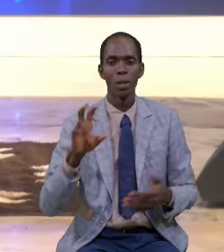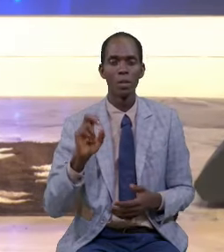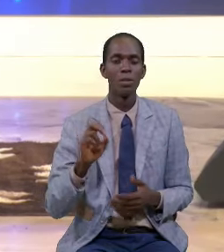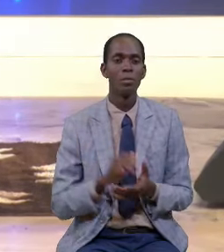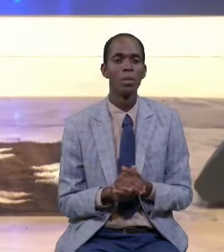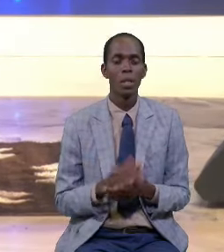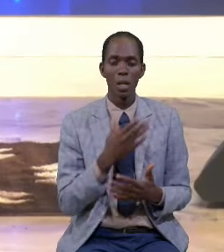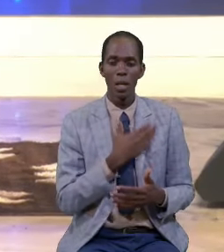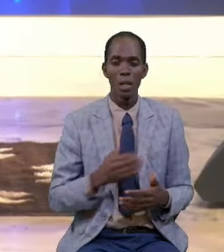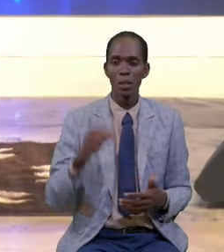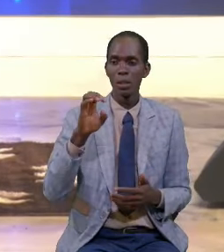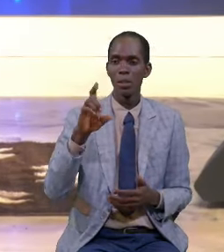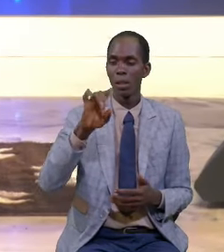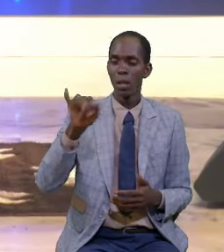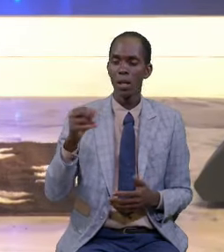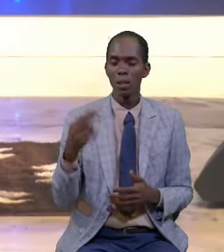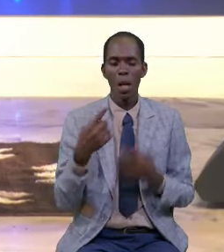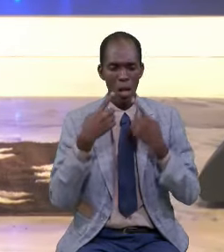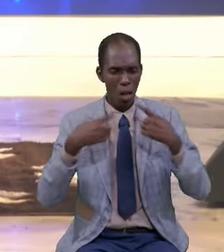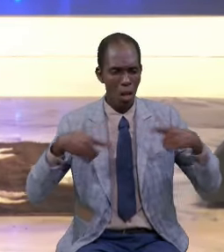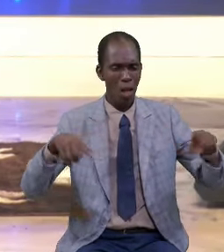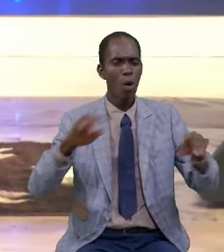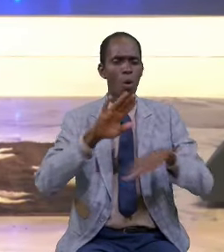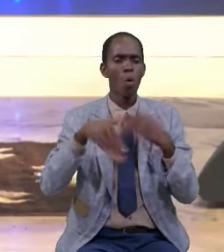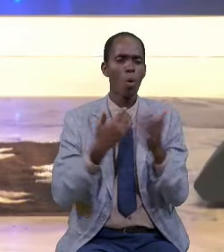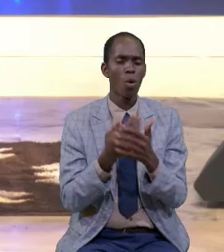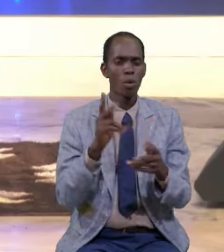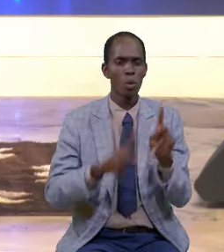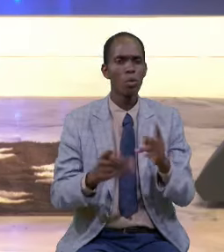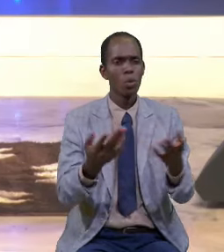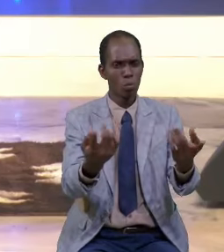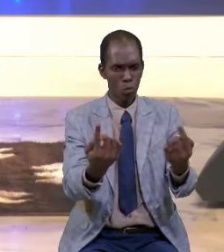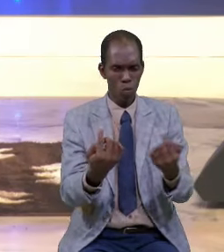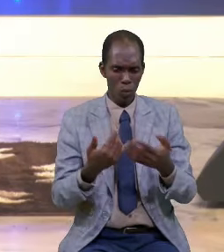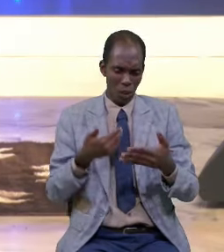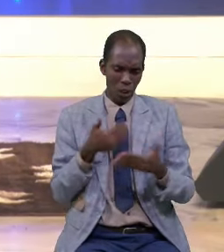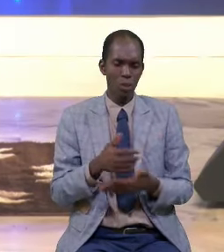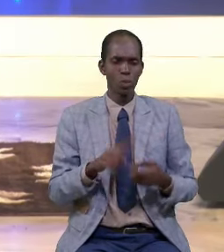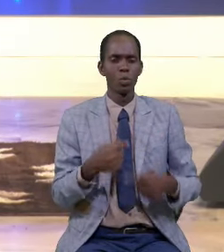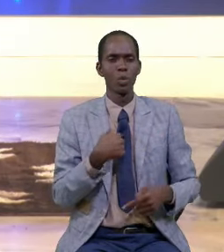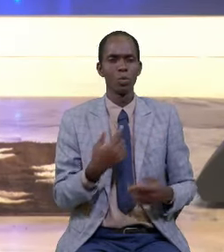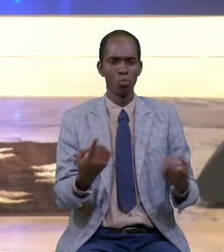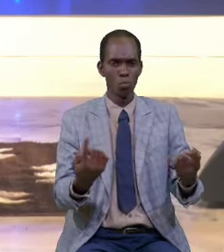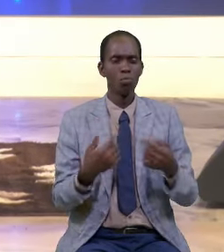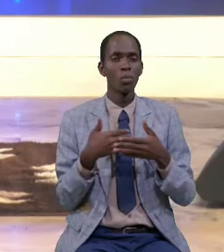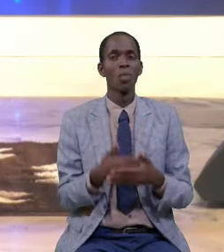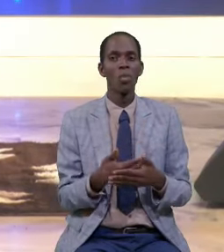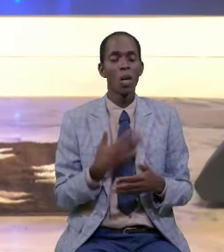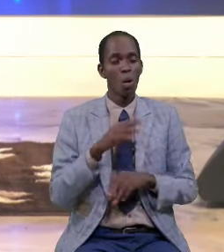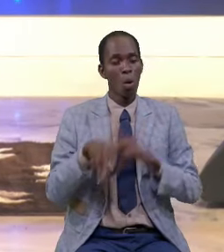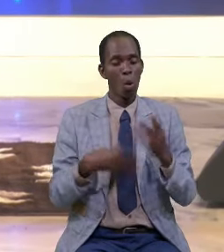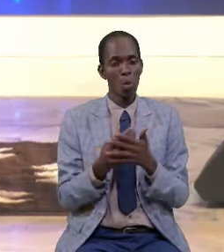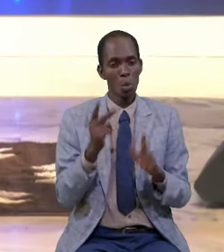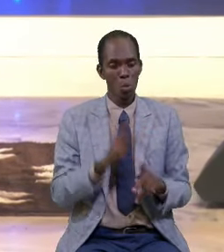Elijah said unto all the people, come near unto me. And all the people came near